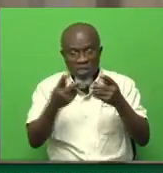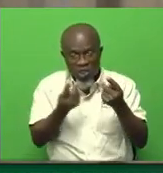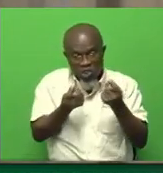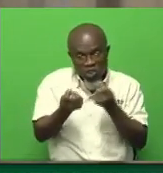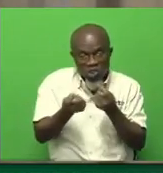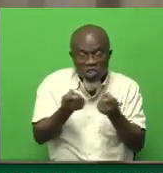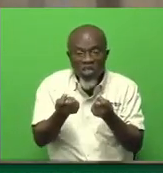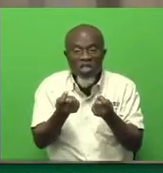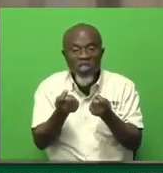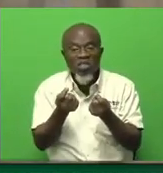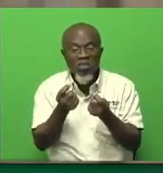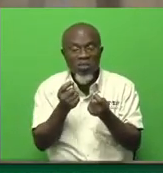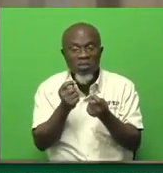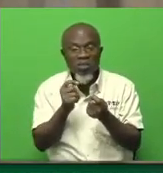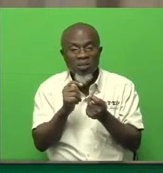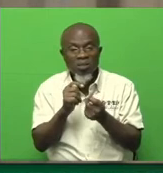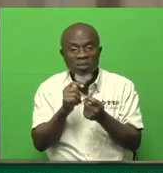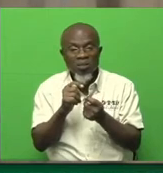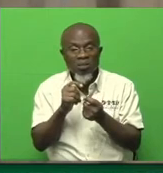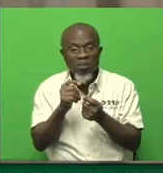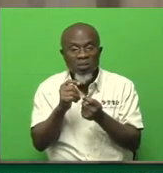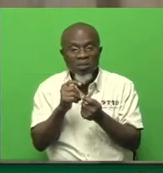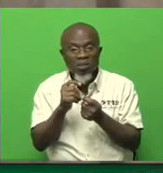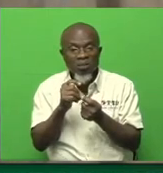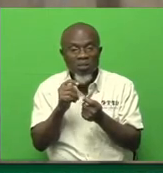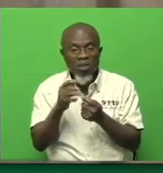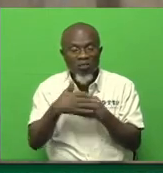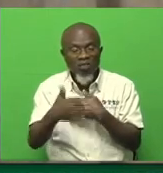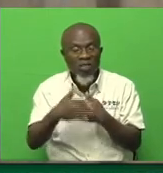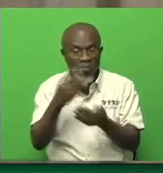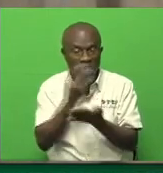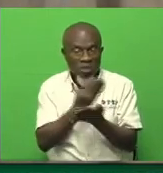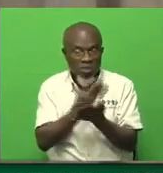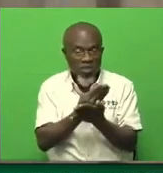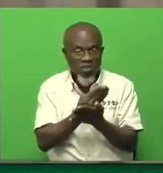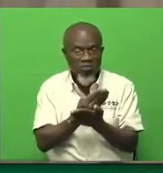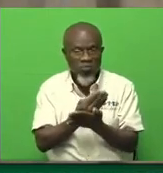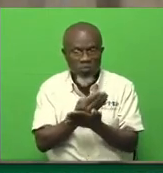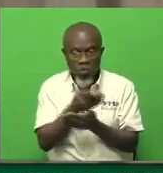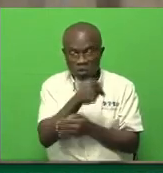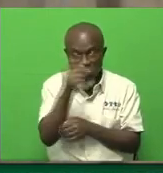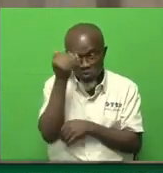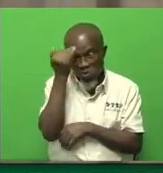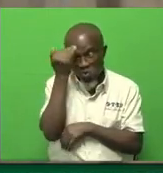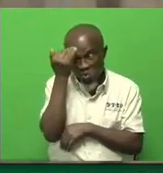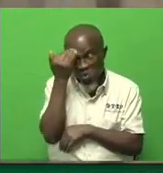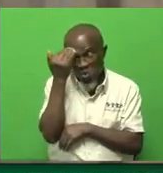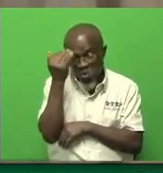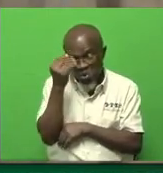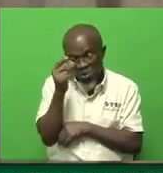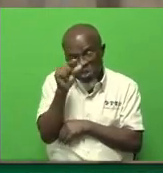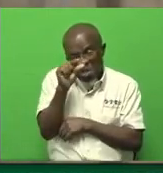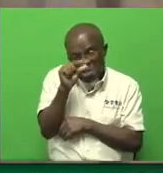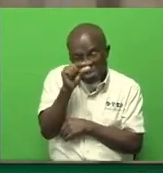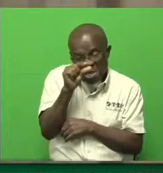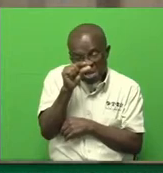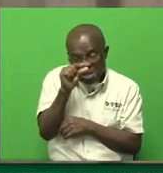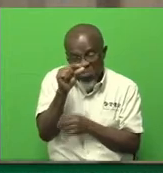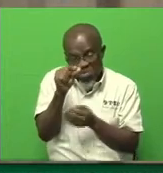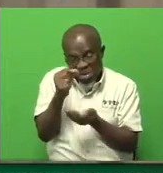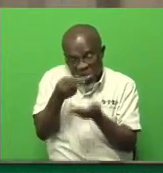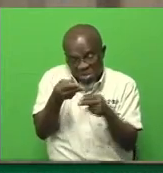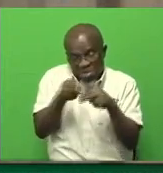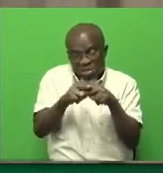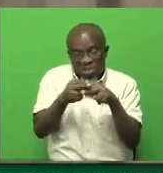remember I said you know the nominal increase right when you are struggling when your belt is so tight